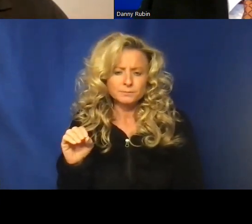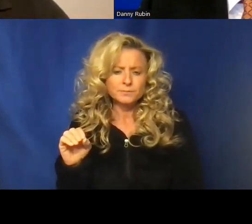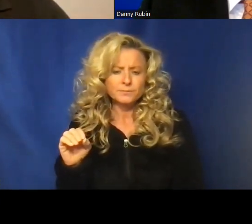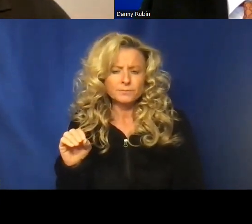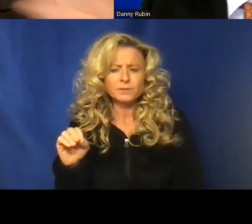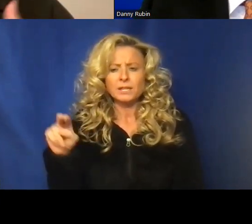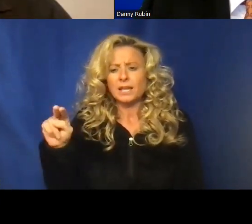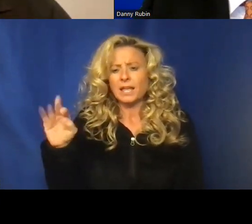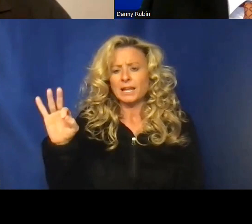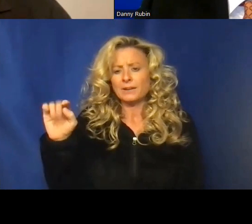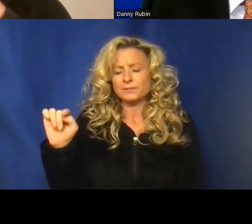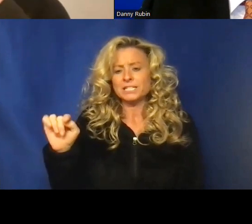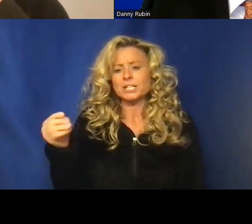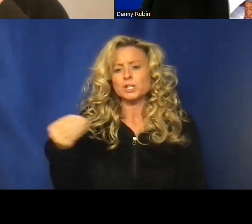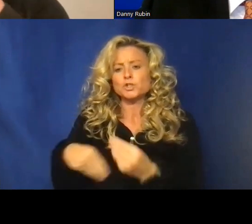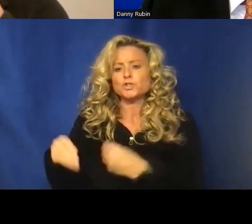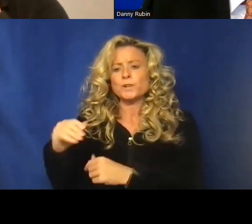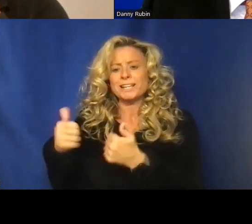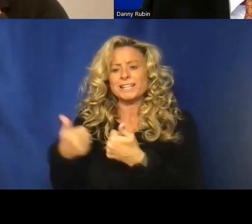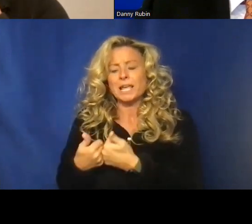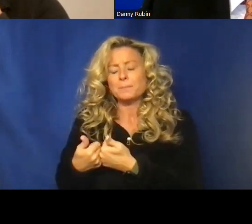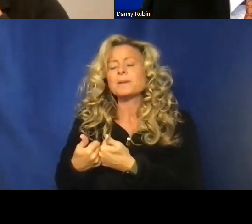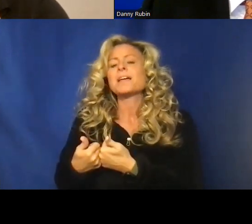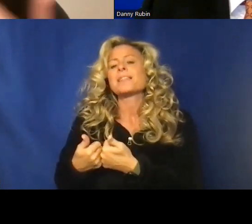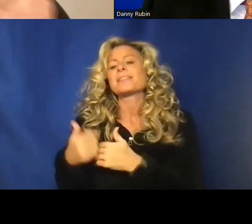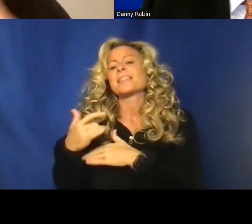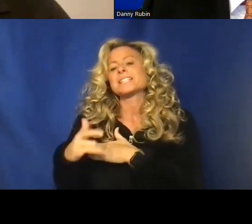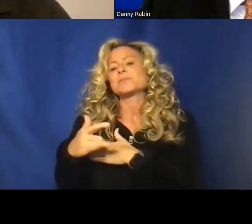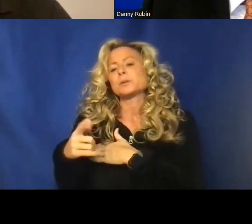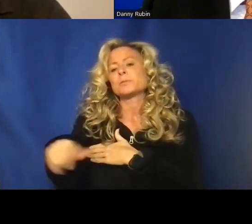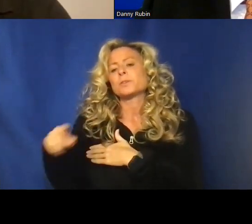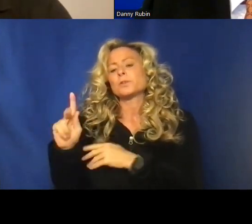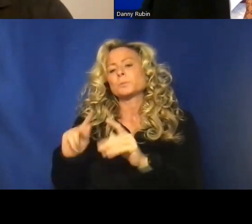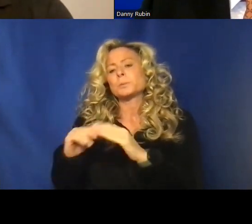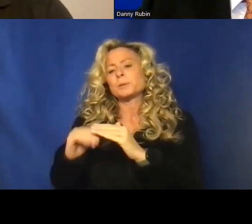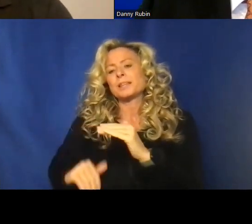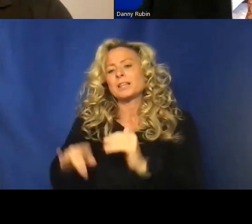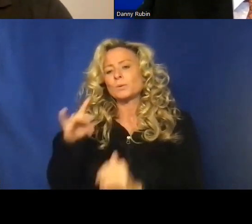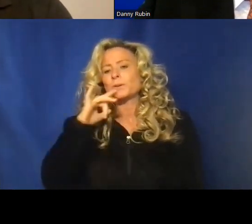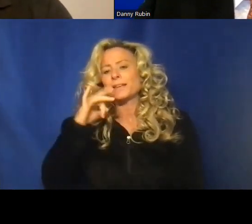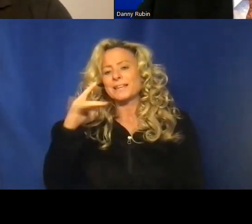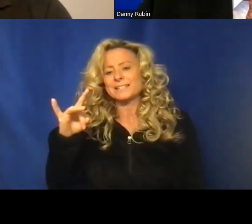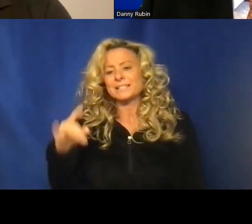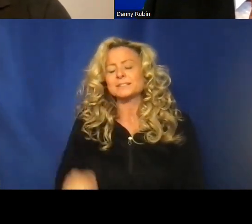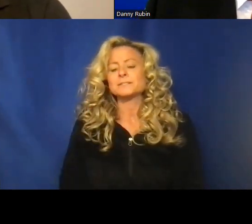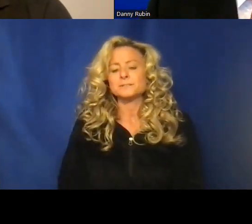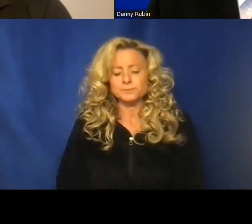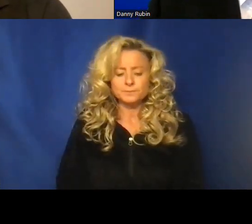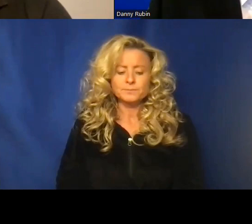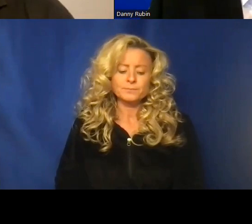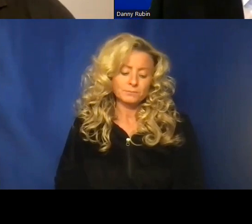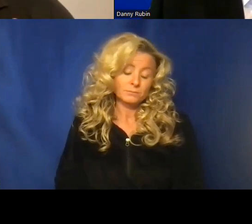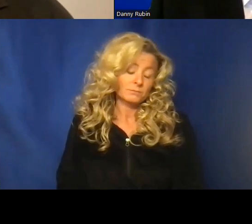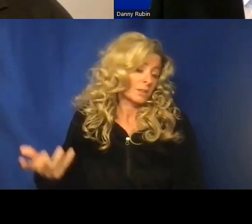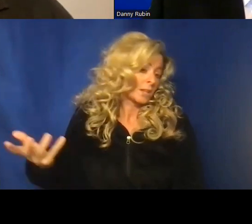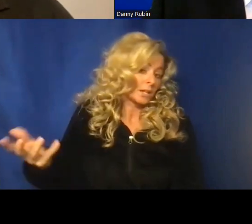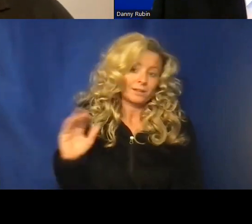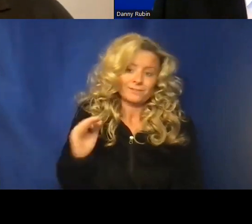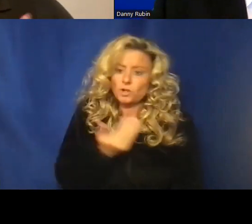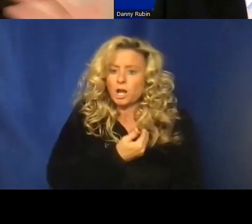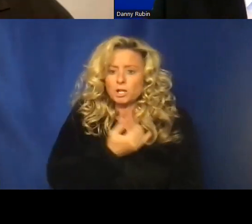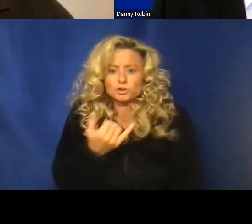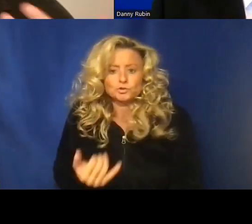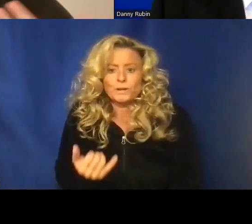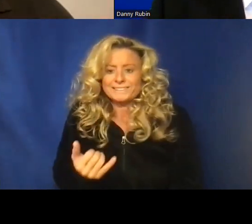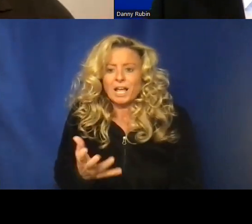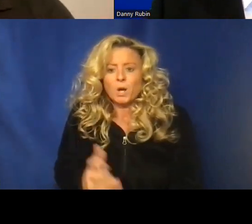NFT trading game that is available for folks who are below 18. Okay. But for us right